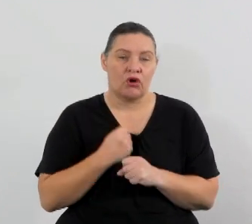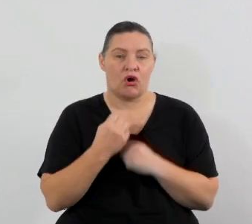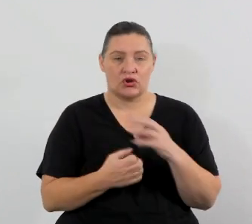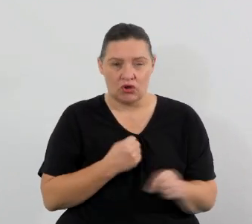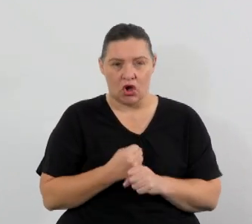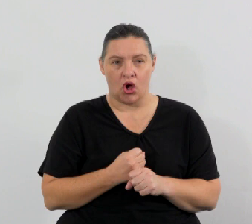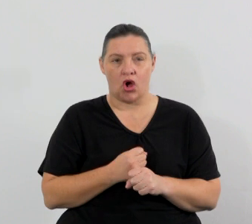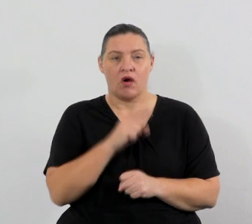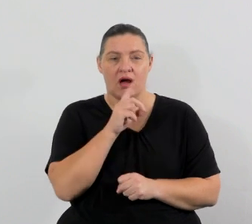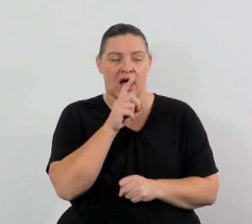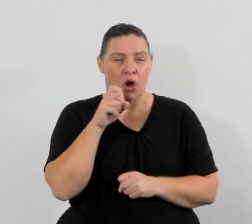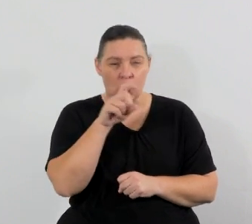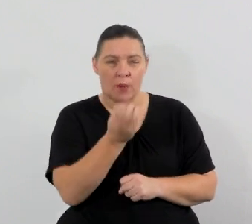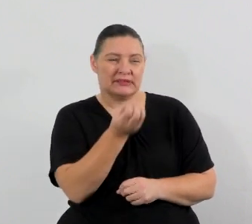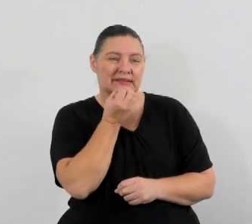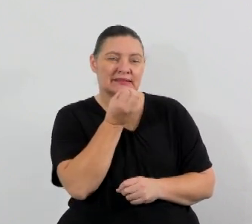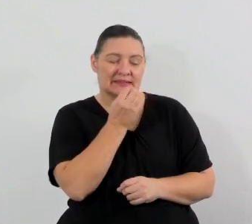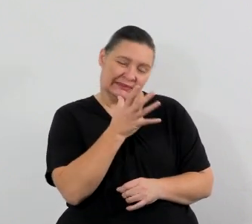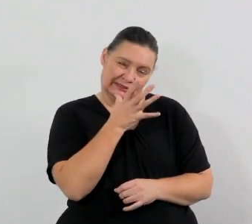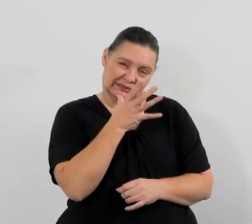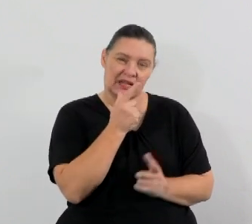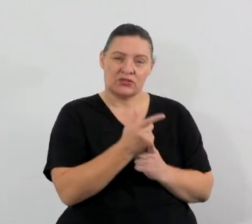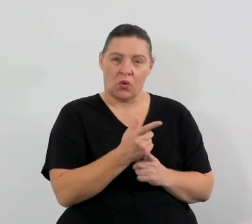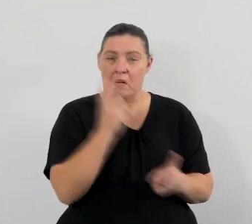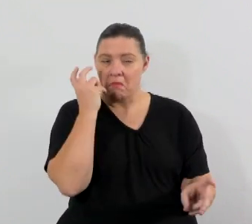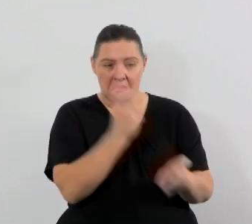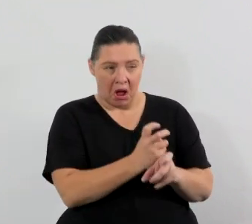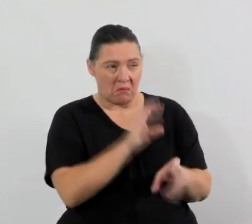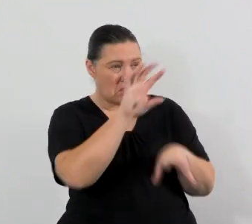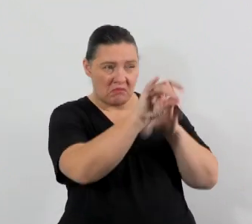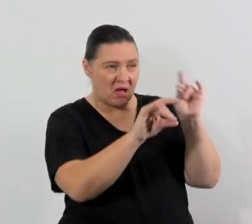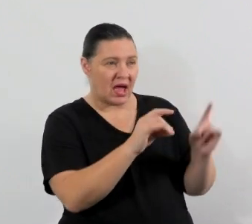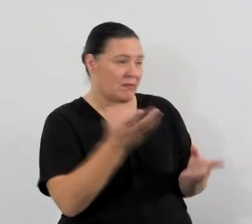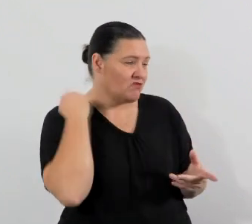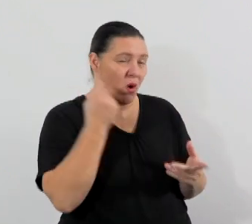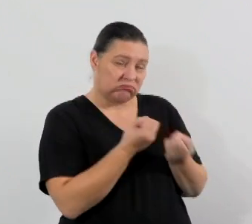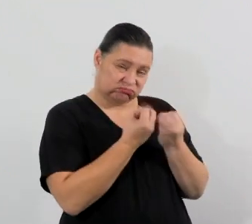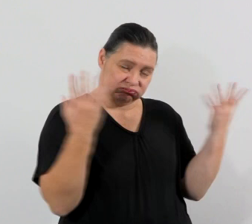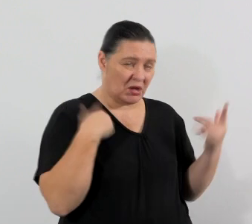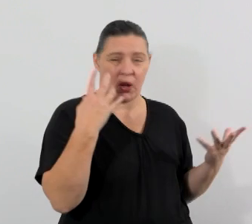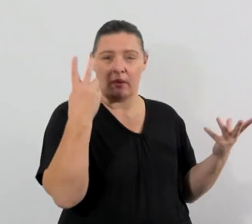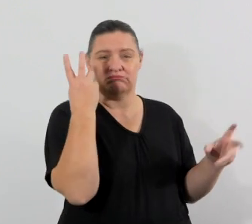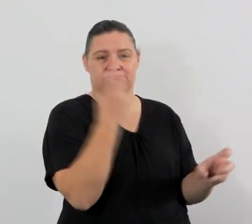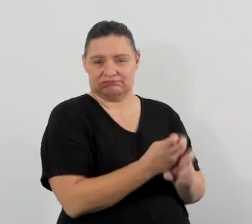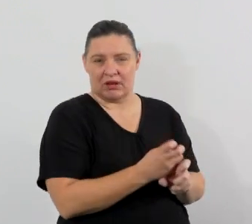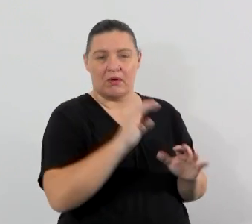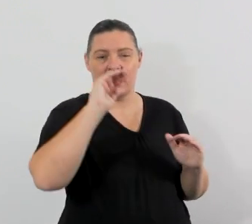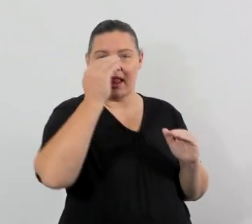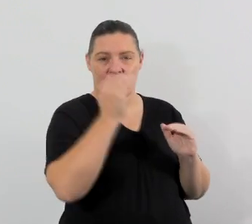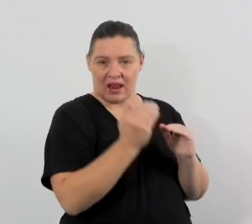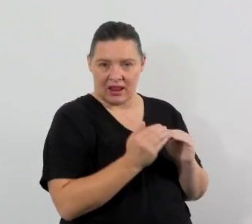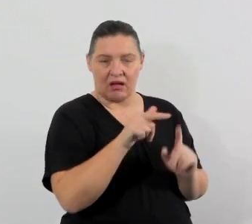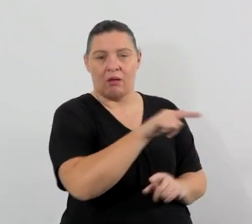year, more and more are being eaten, so they are now hard to find. We say they are